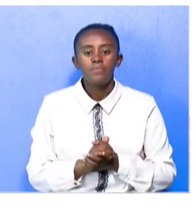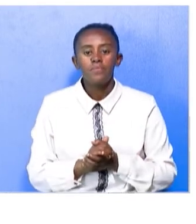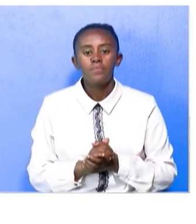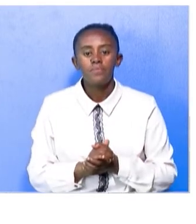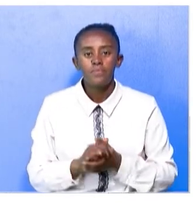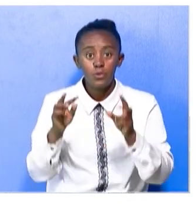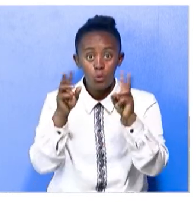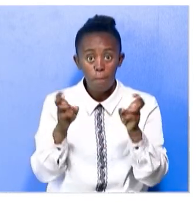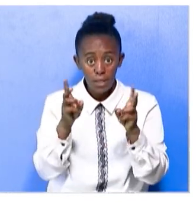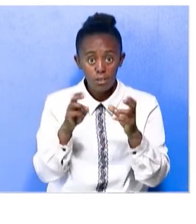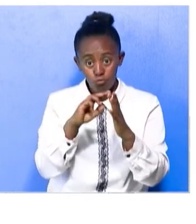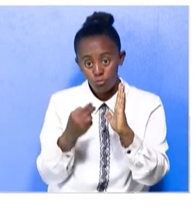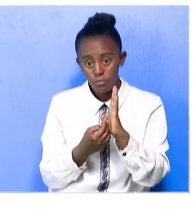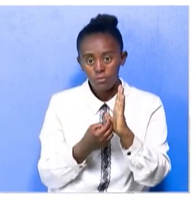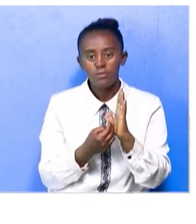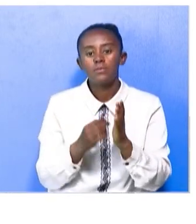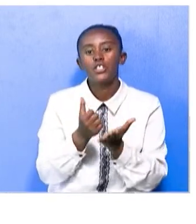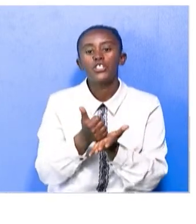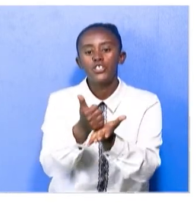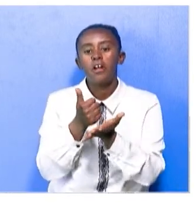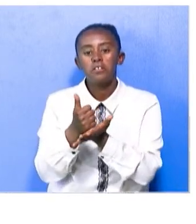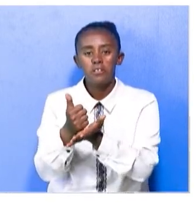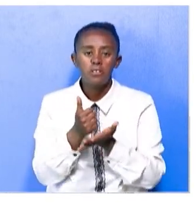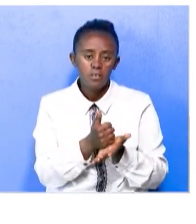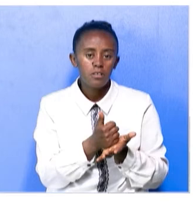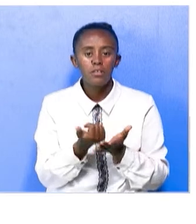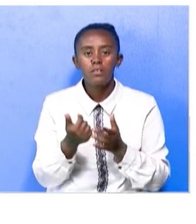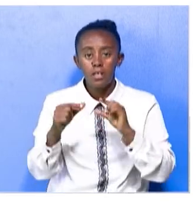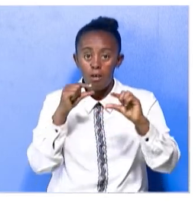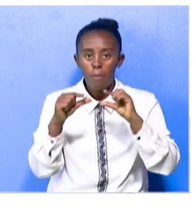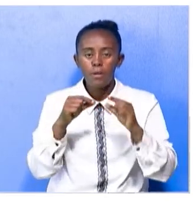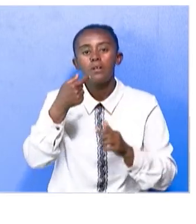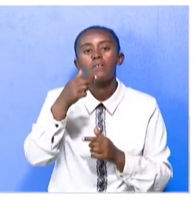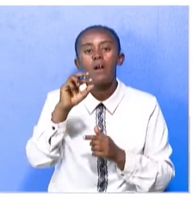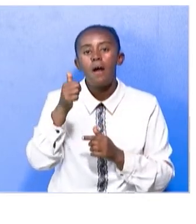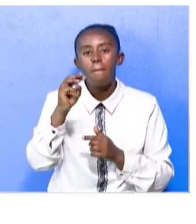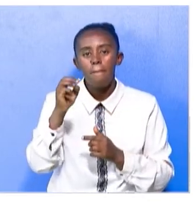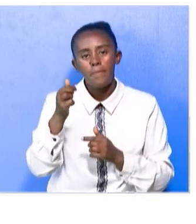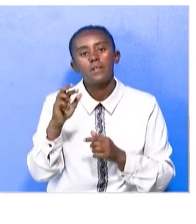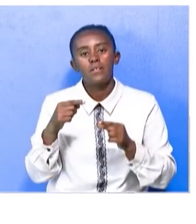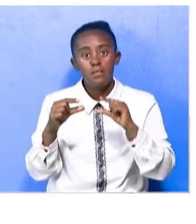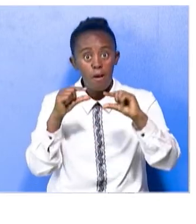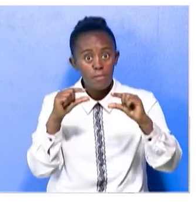The topic is charity. This is a part of grammar. This is grammar part.